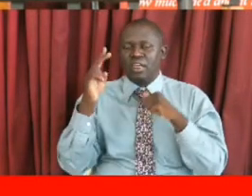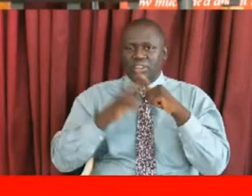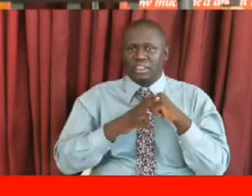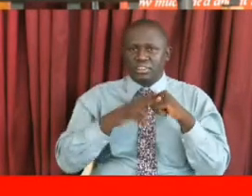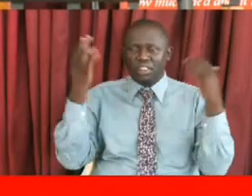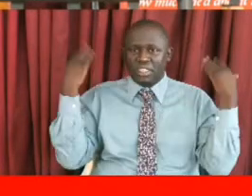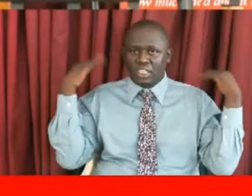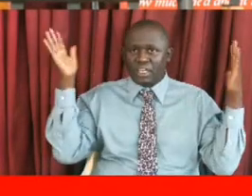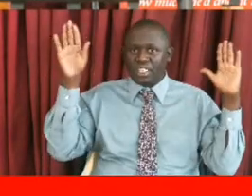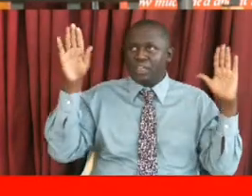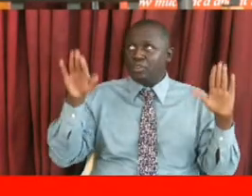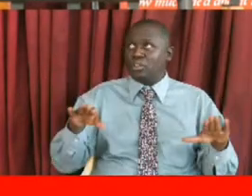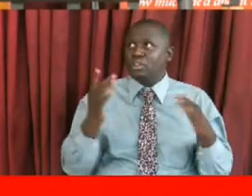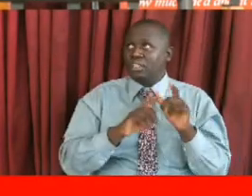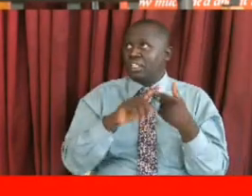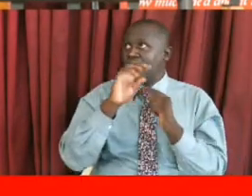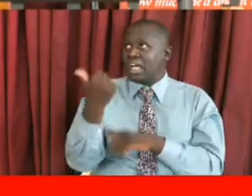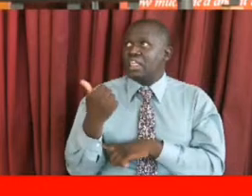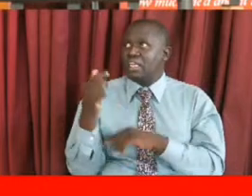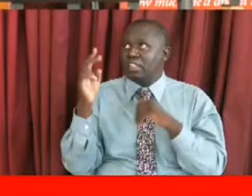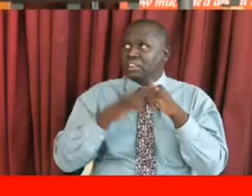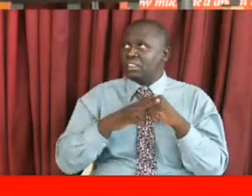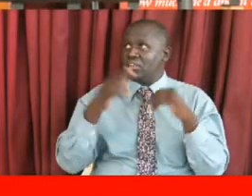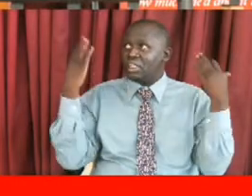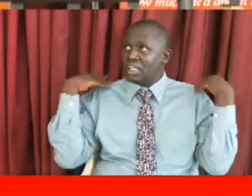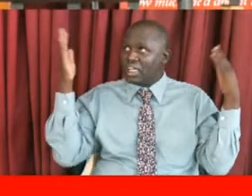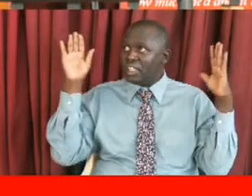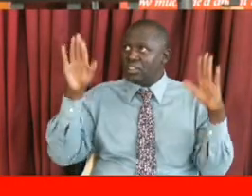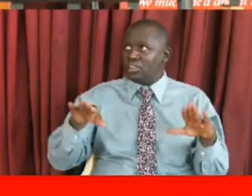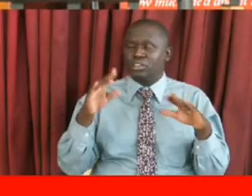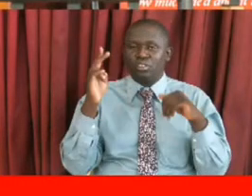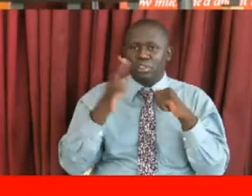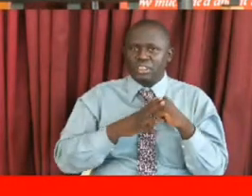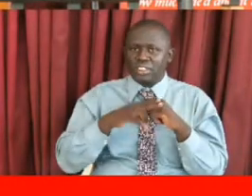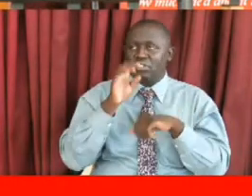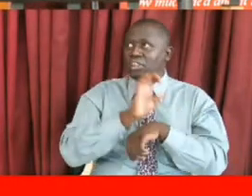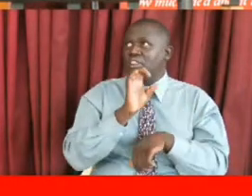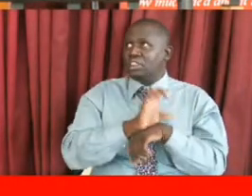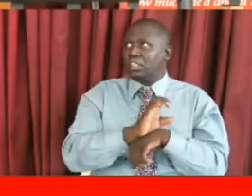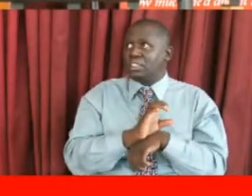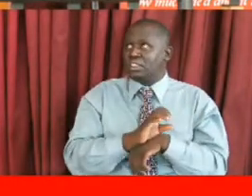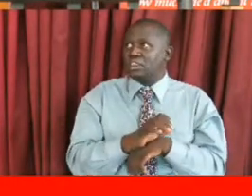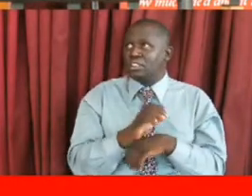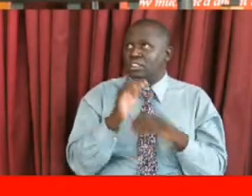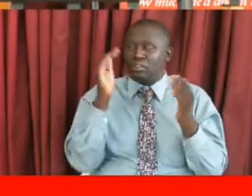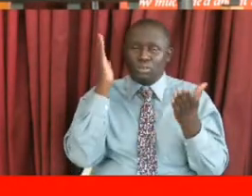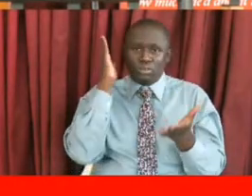angels the other seven angels of the seven churches